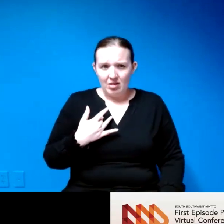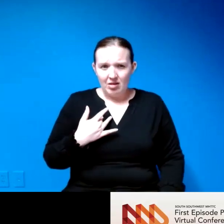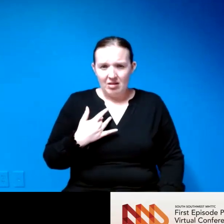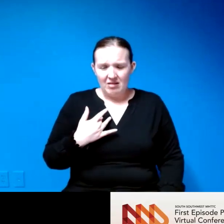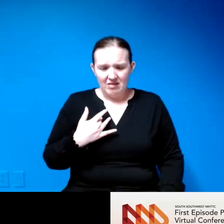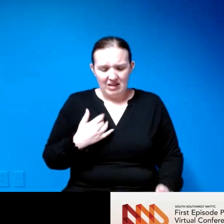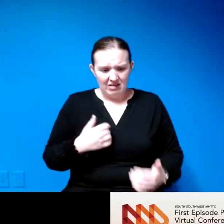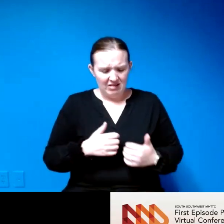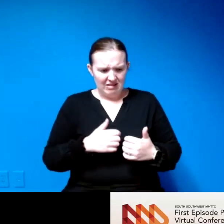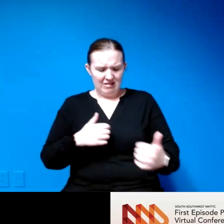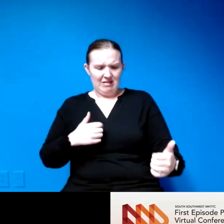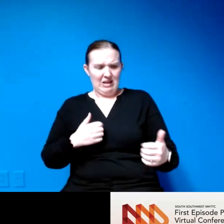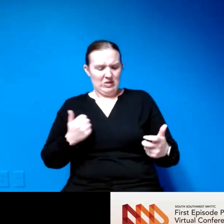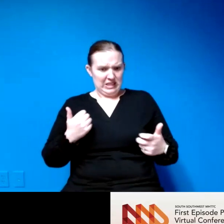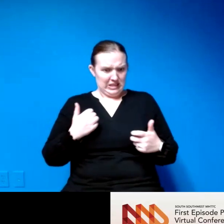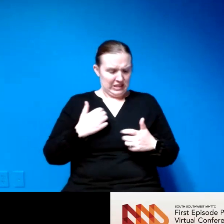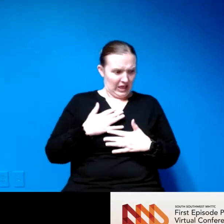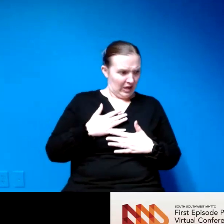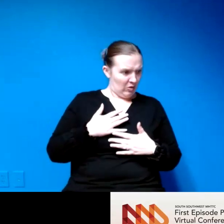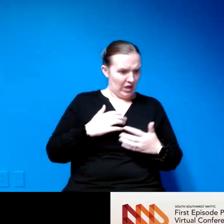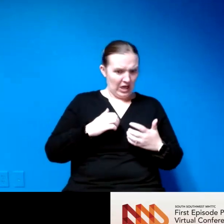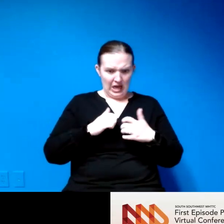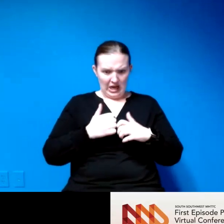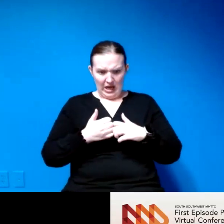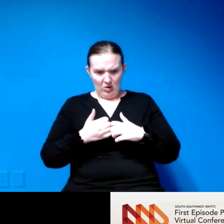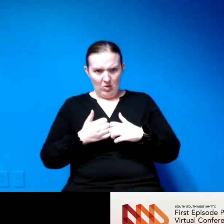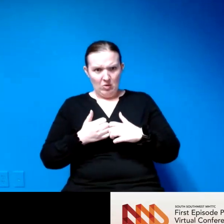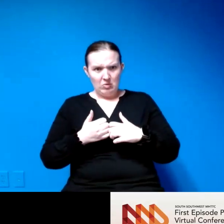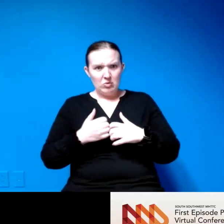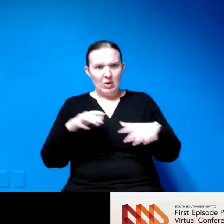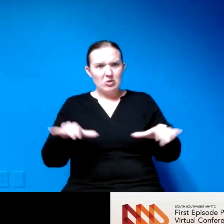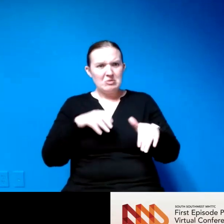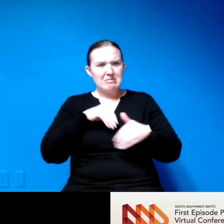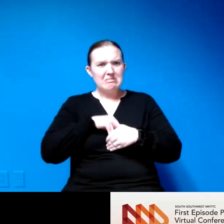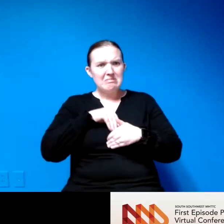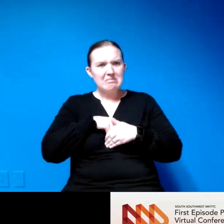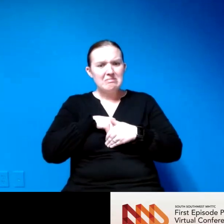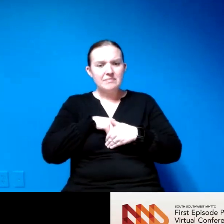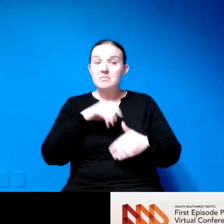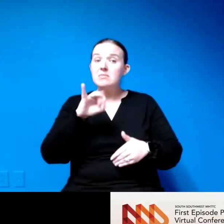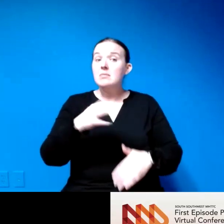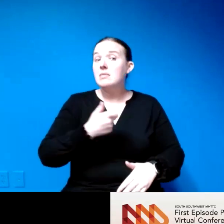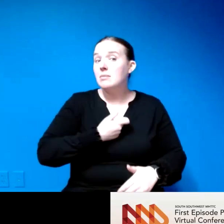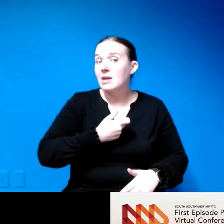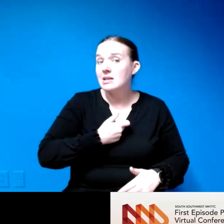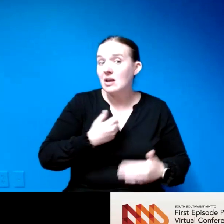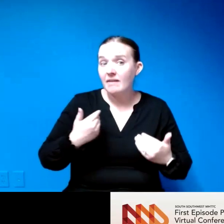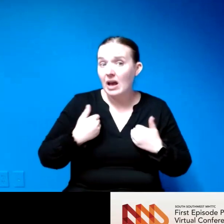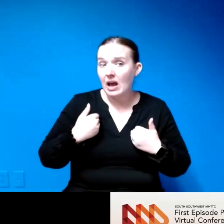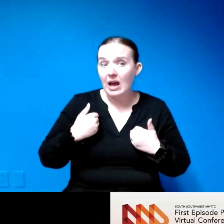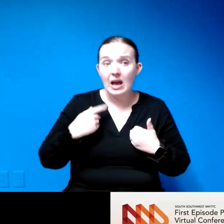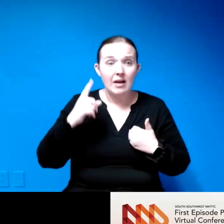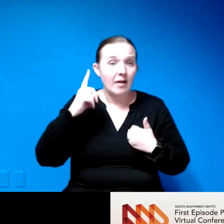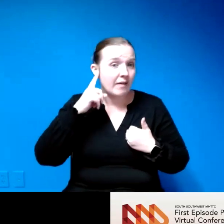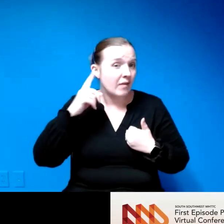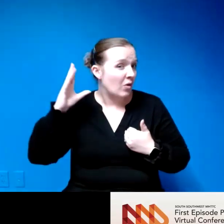even scary to think about how I'm feeling in my body. If I'm someone who lives with voices who are very negative,